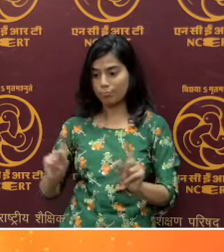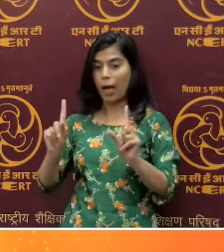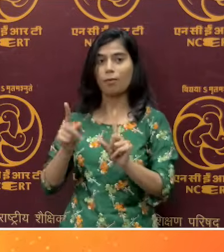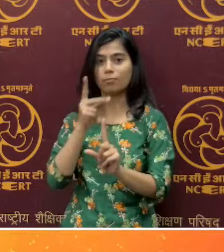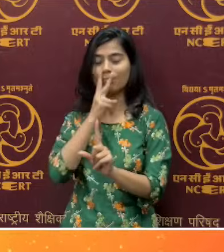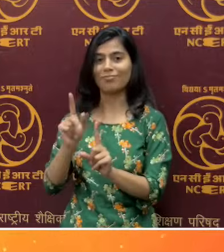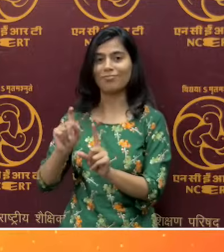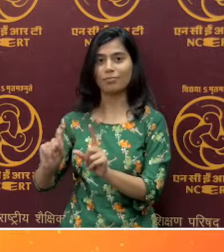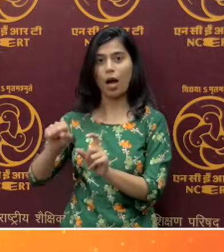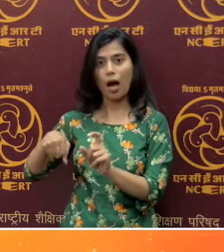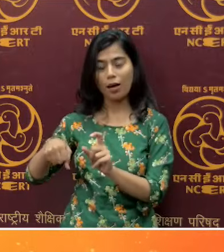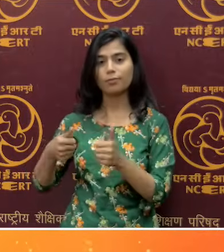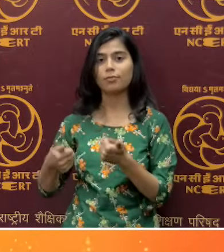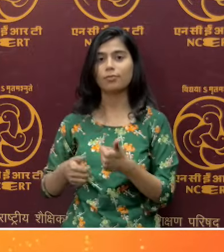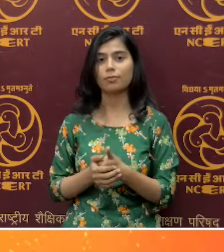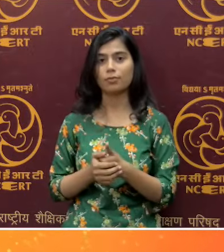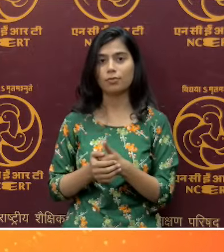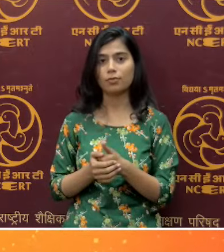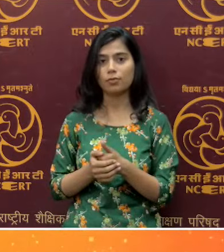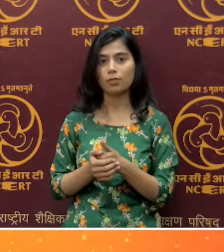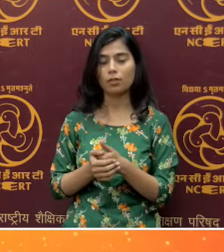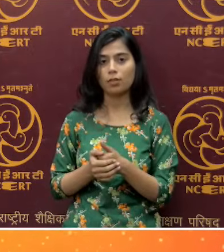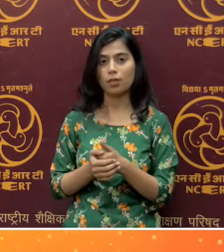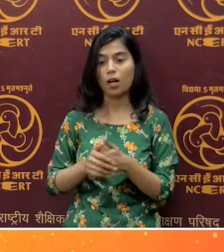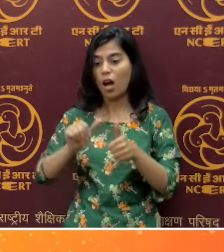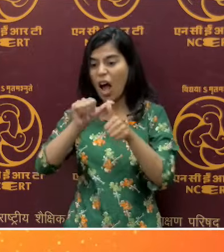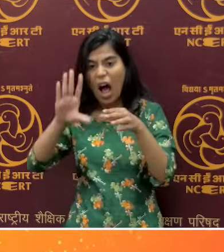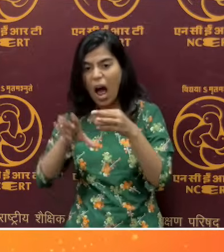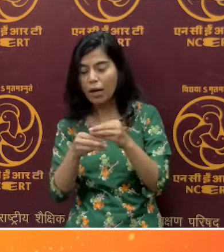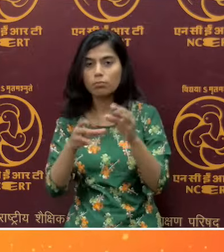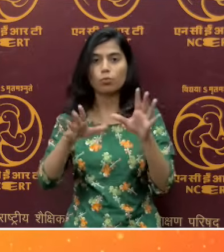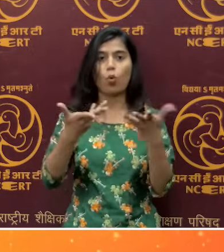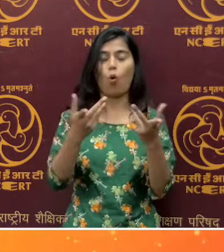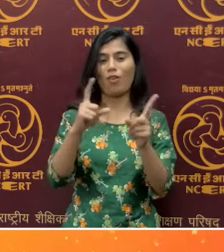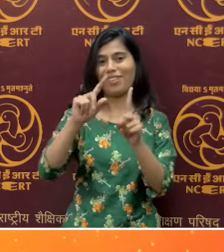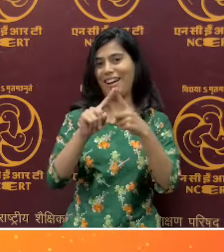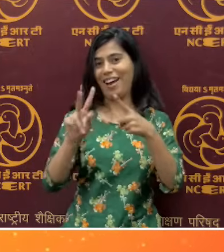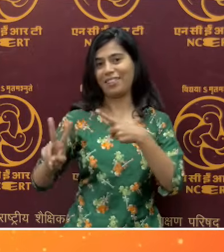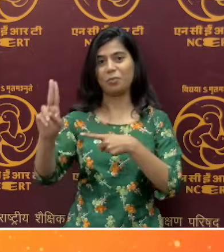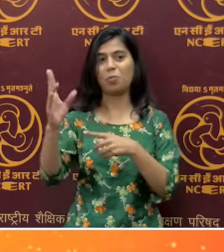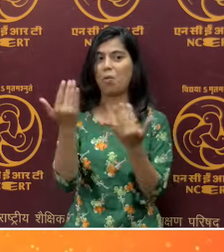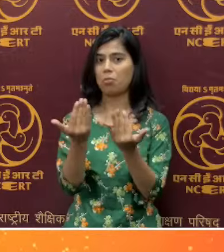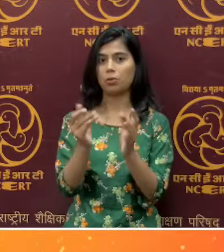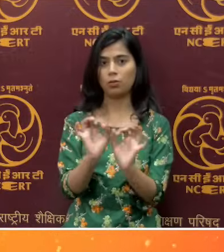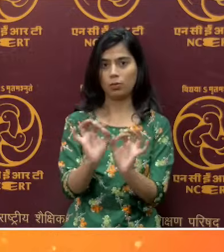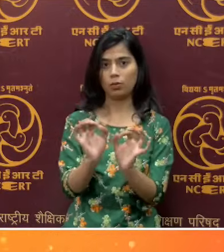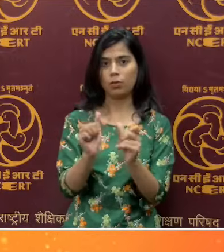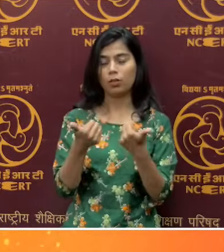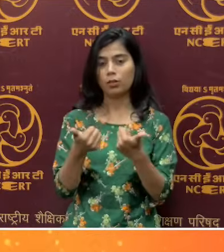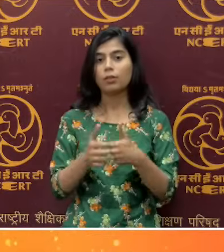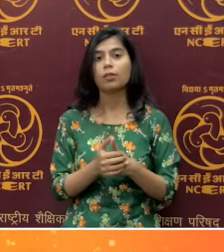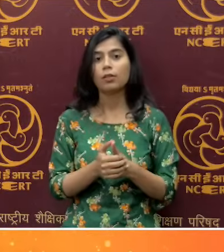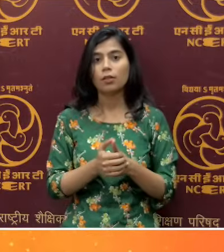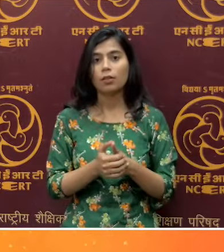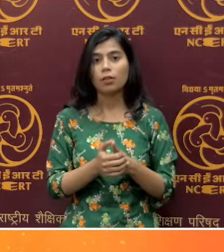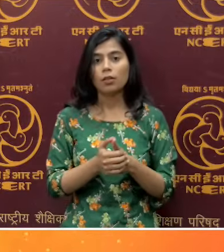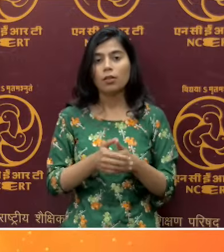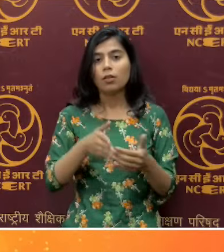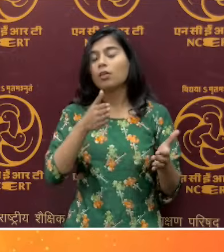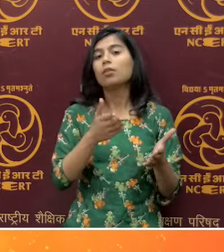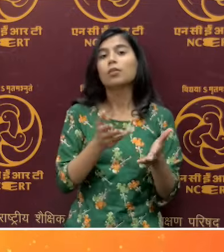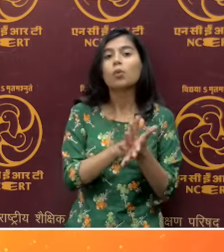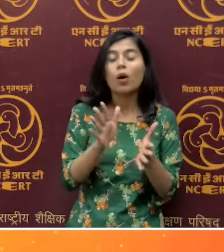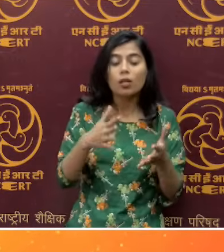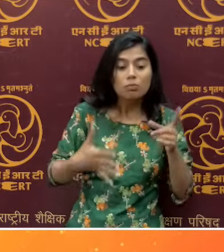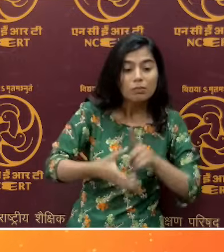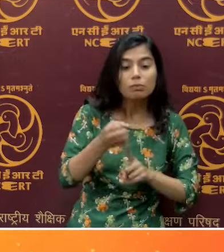part 1 is submitted, you are no longer be able to add or edit. So once you are submitting the particular student's screening part 1, you are not able to